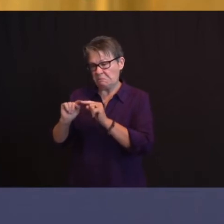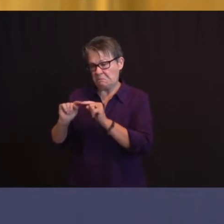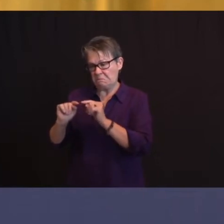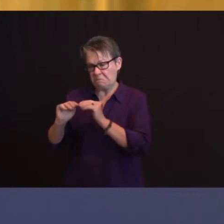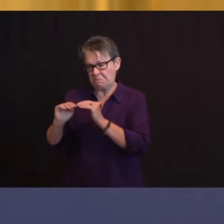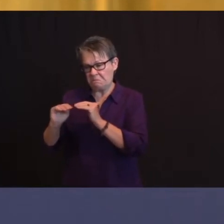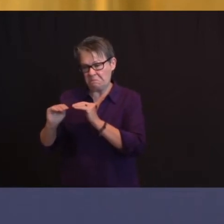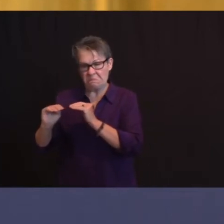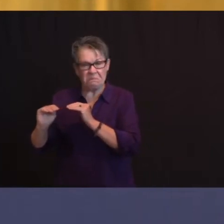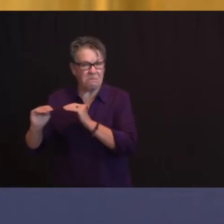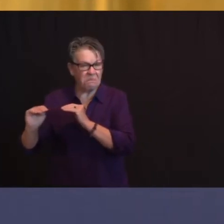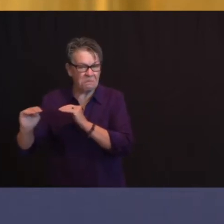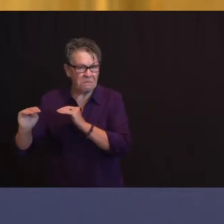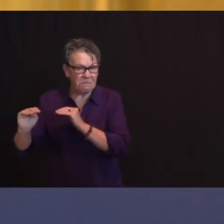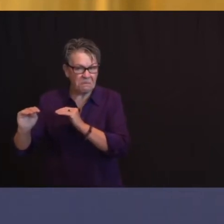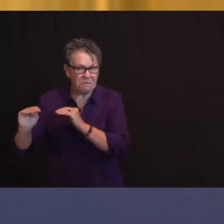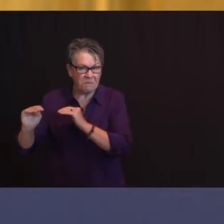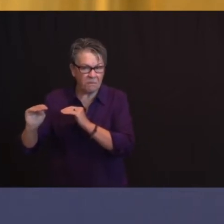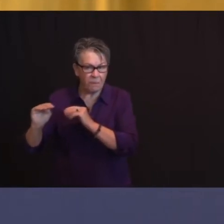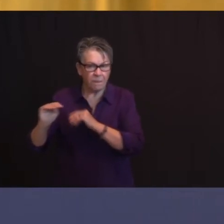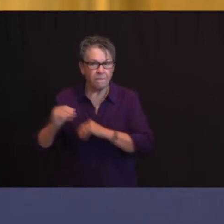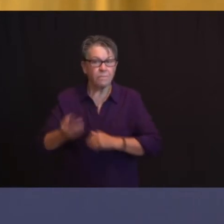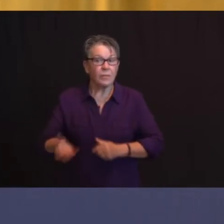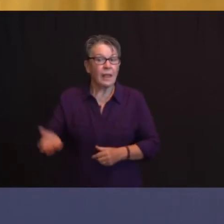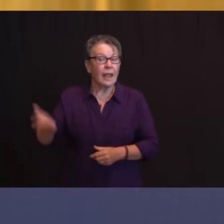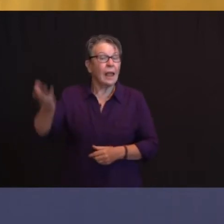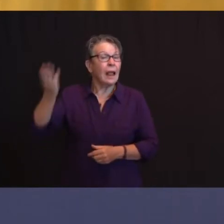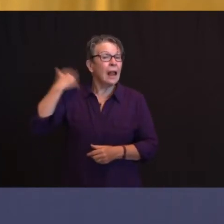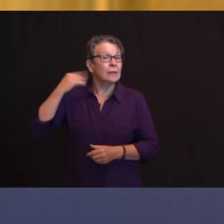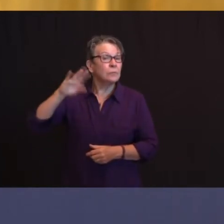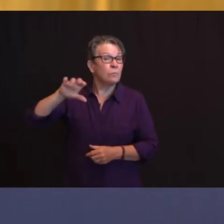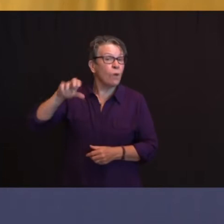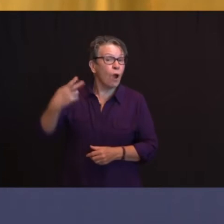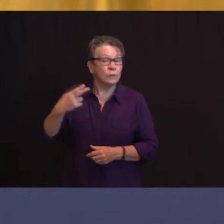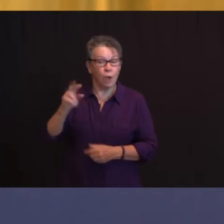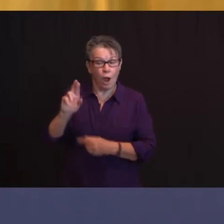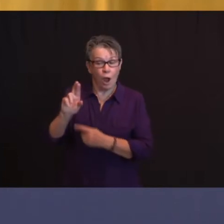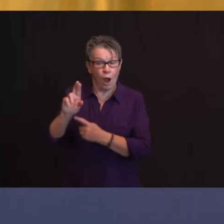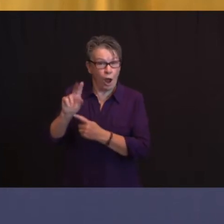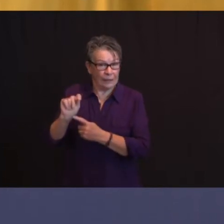that we had in March. And please God, it never does. Any